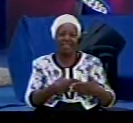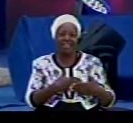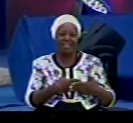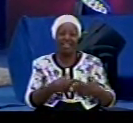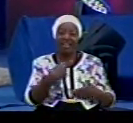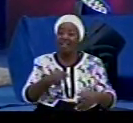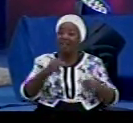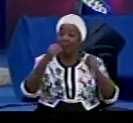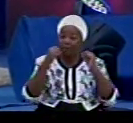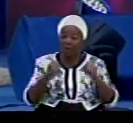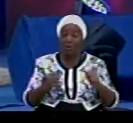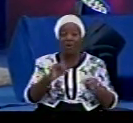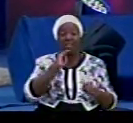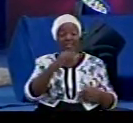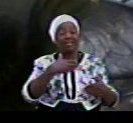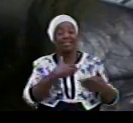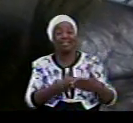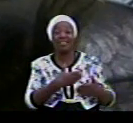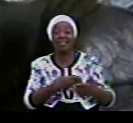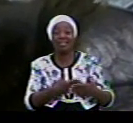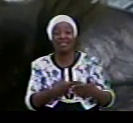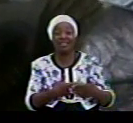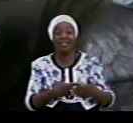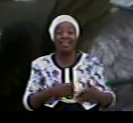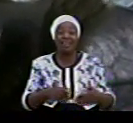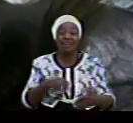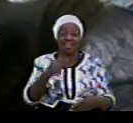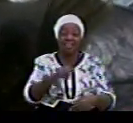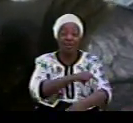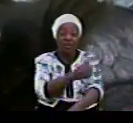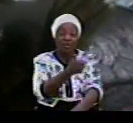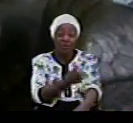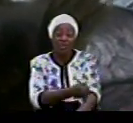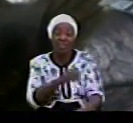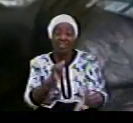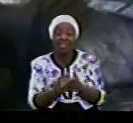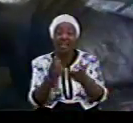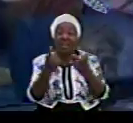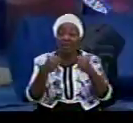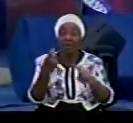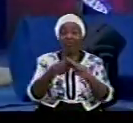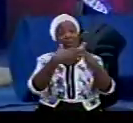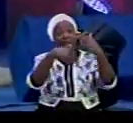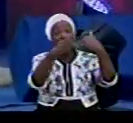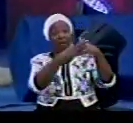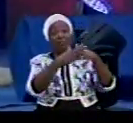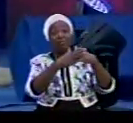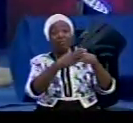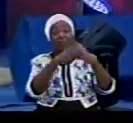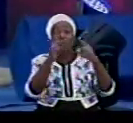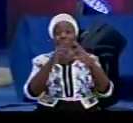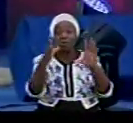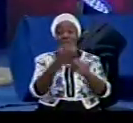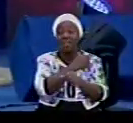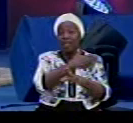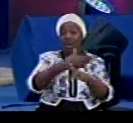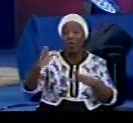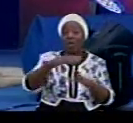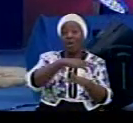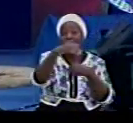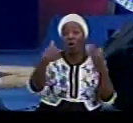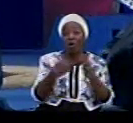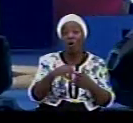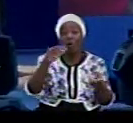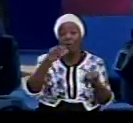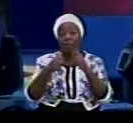power is near. The authority that comes from heaven to rule every problem away,